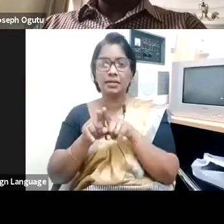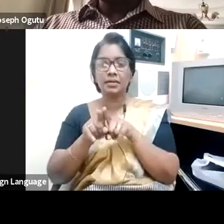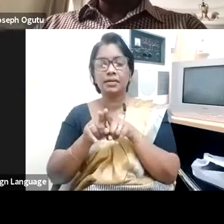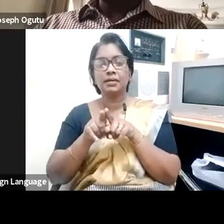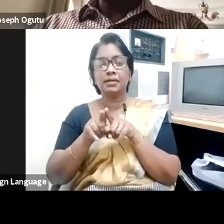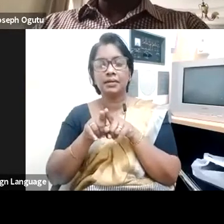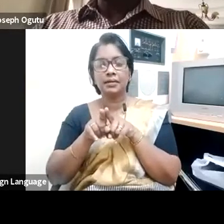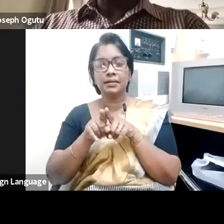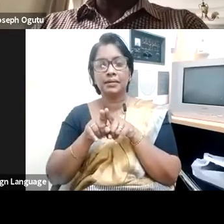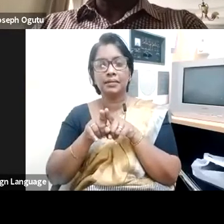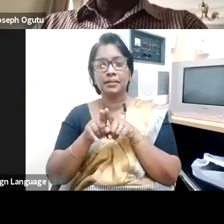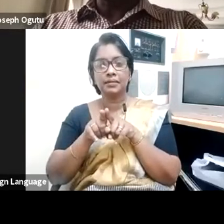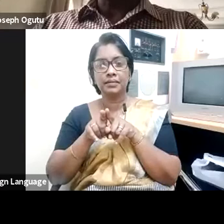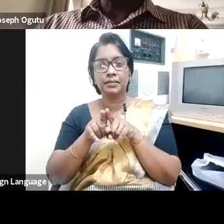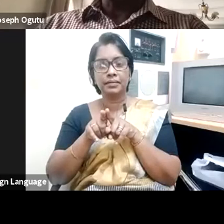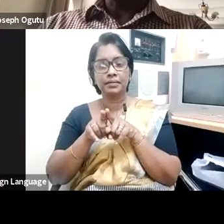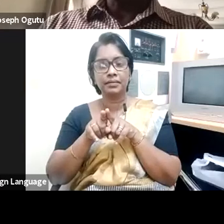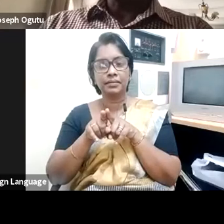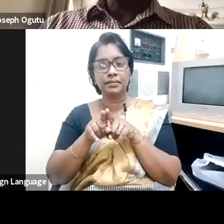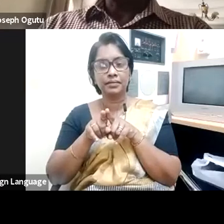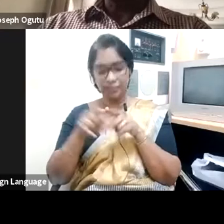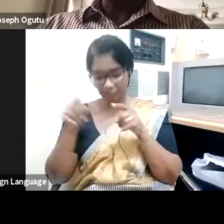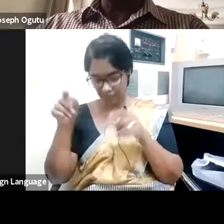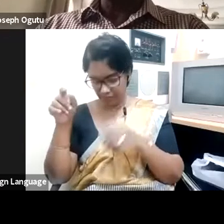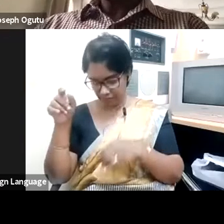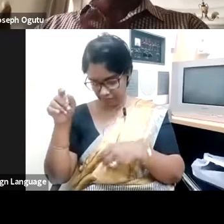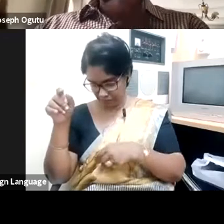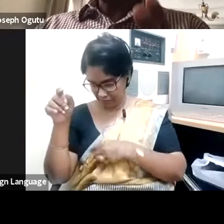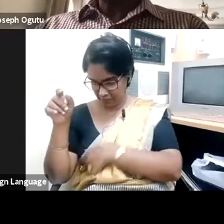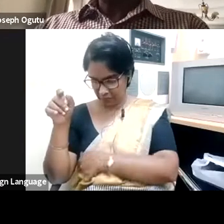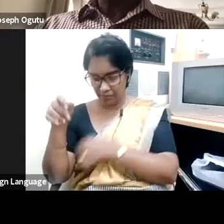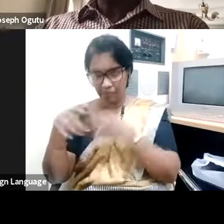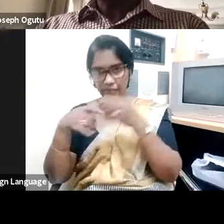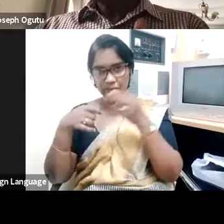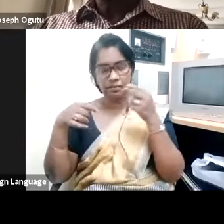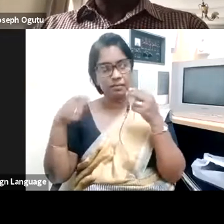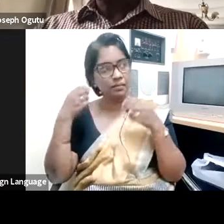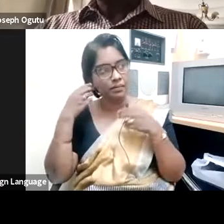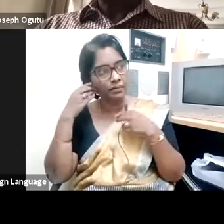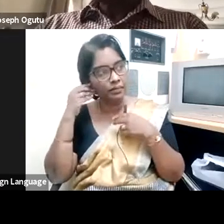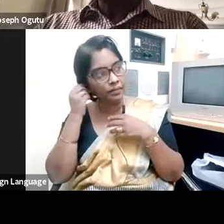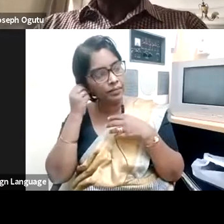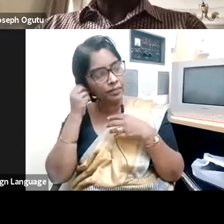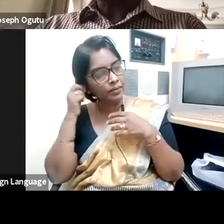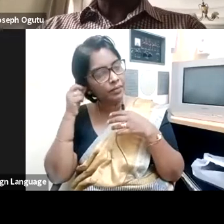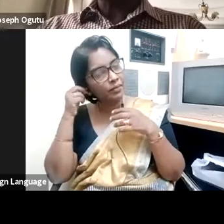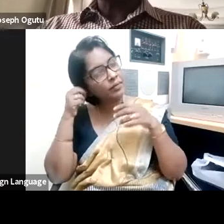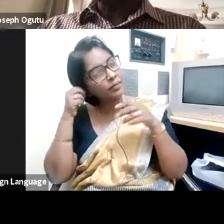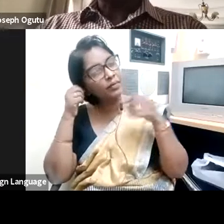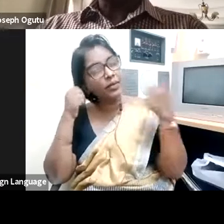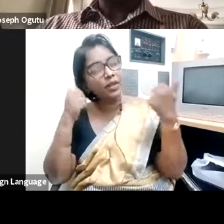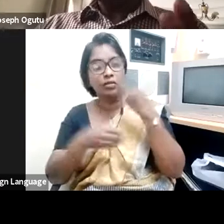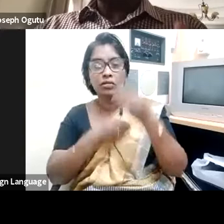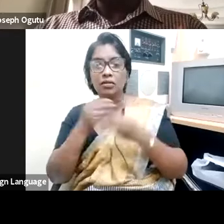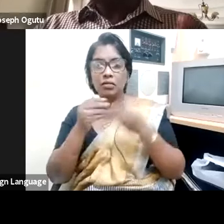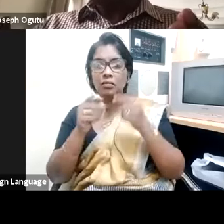you inculcate a culture of innovation within the company? Innovation has to be an